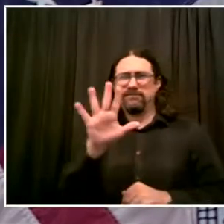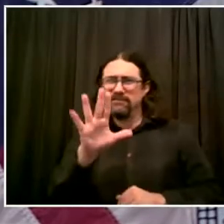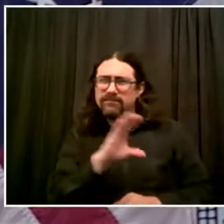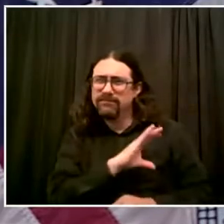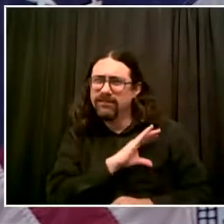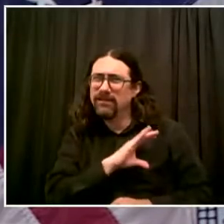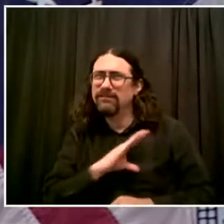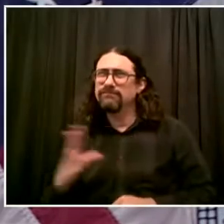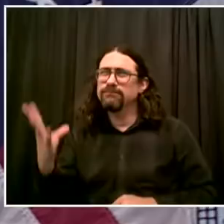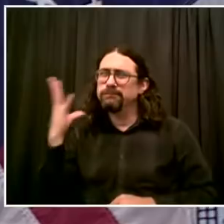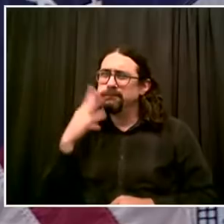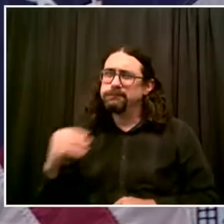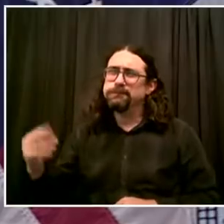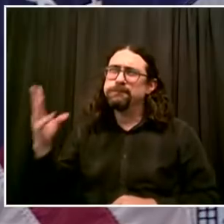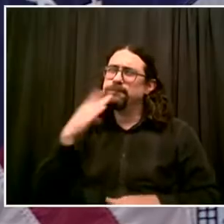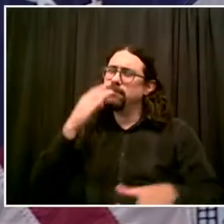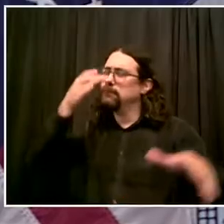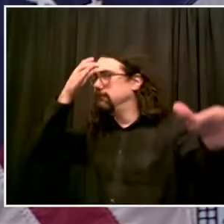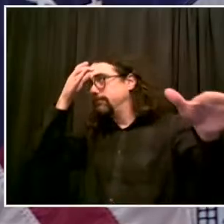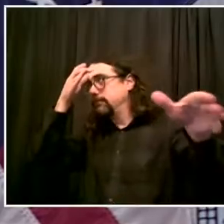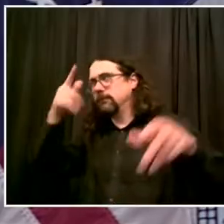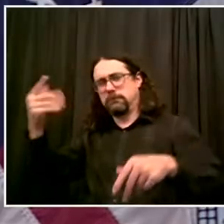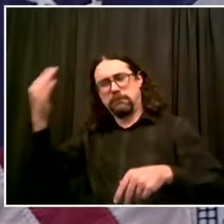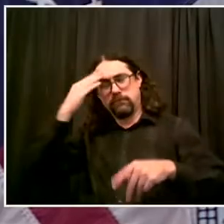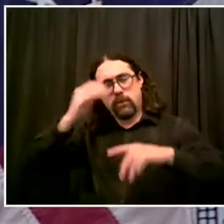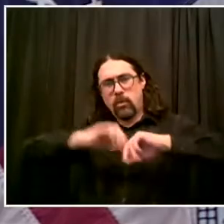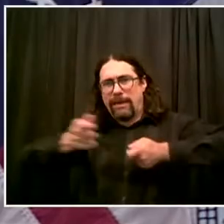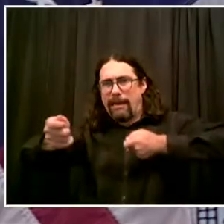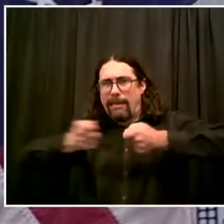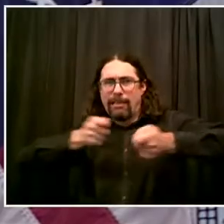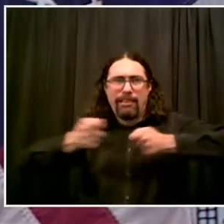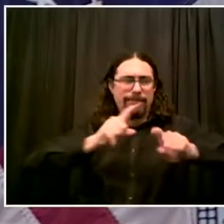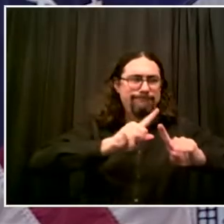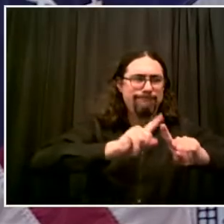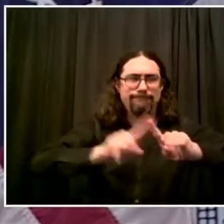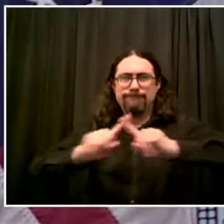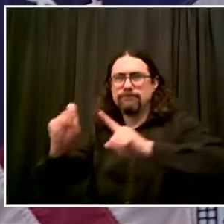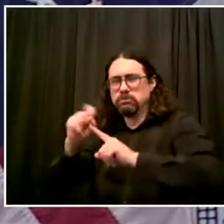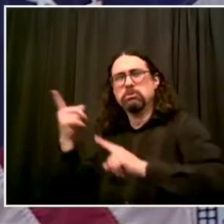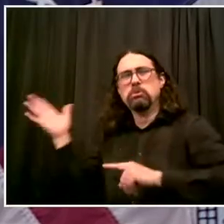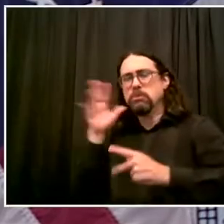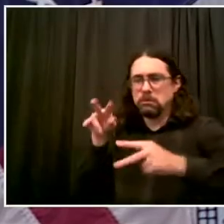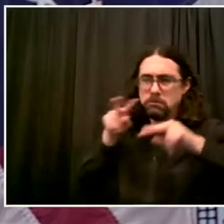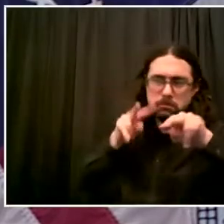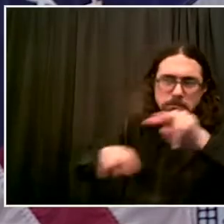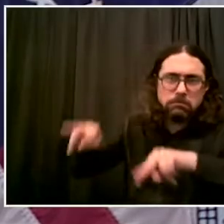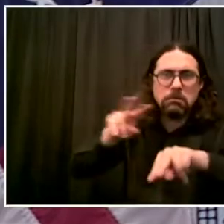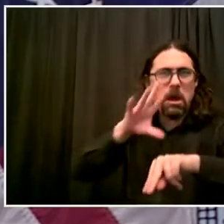ahead. The next is Gersh from Streets Blog.